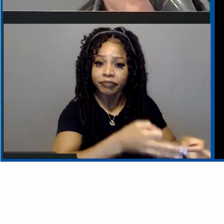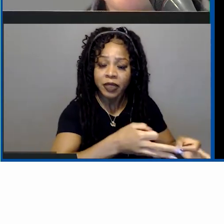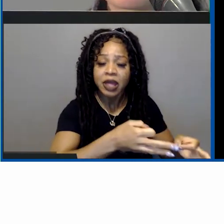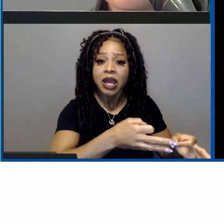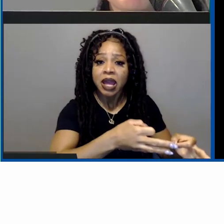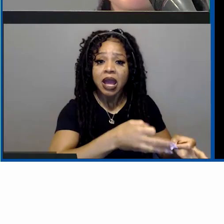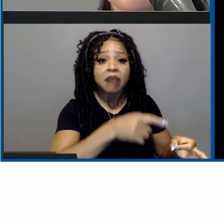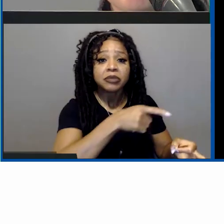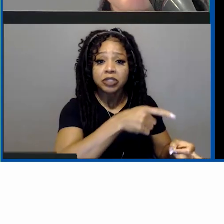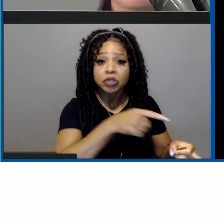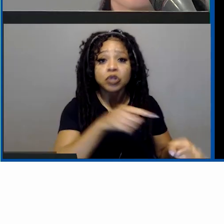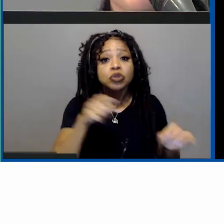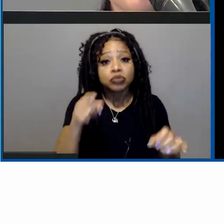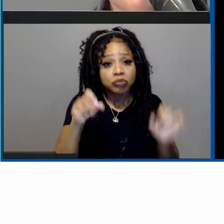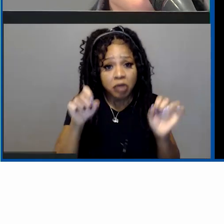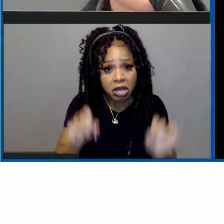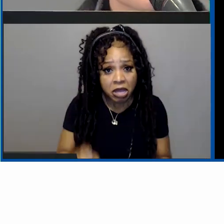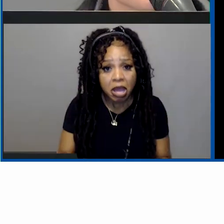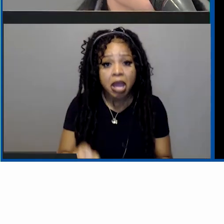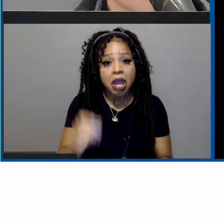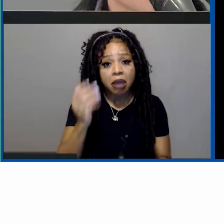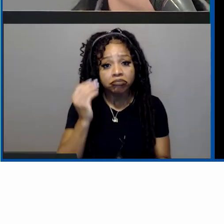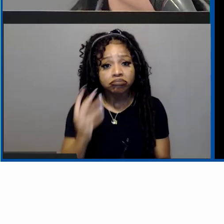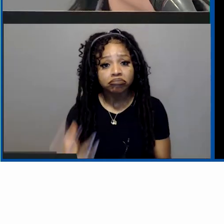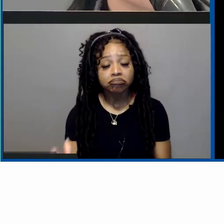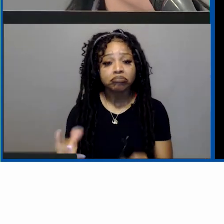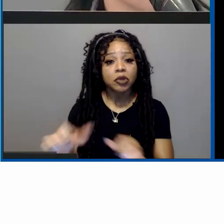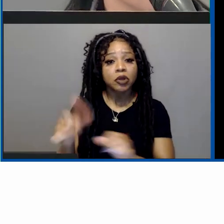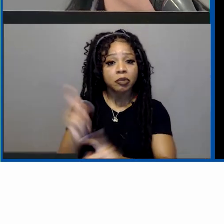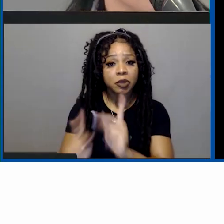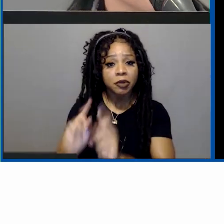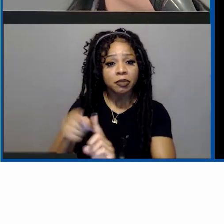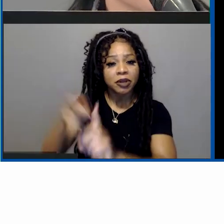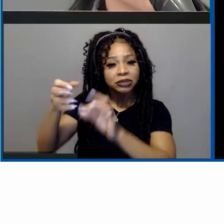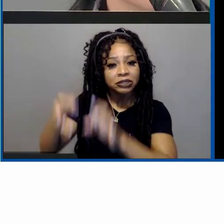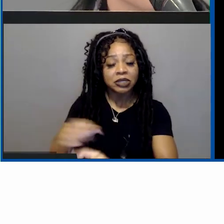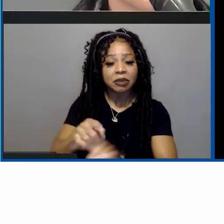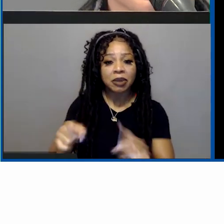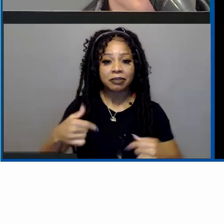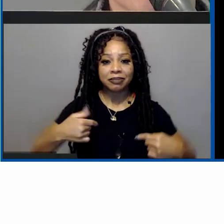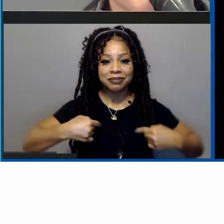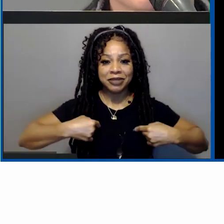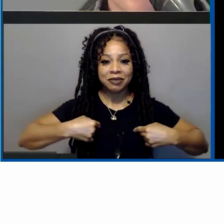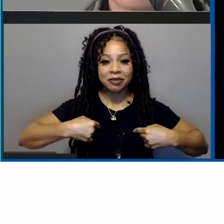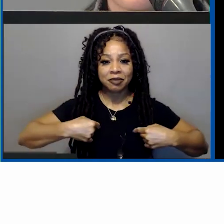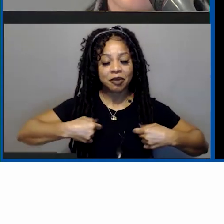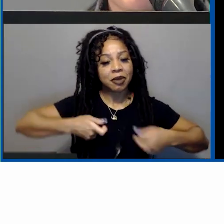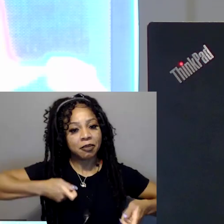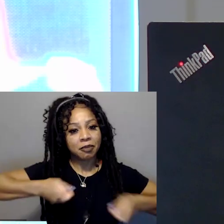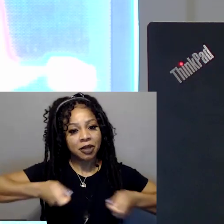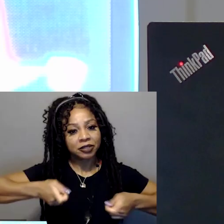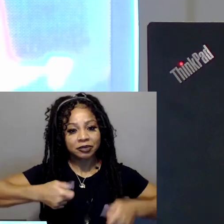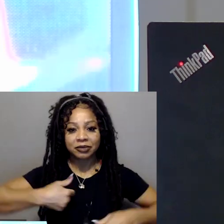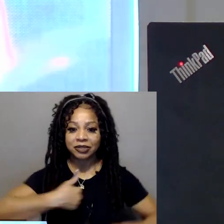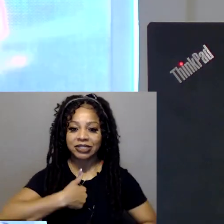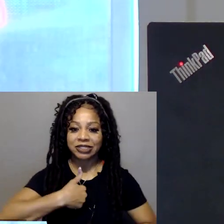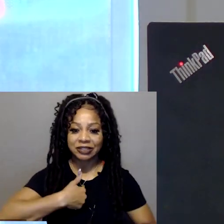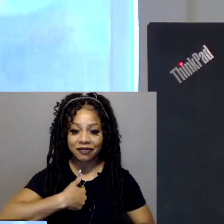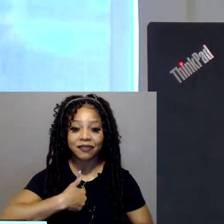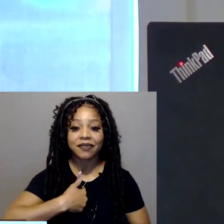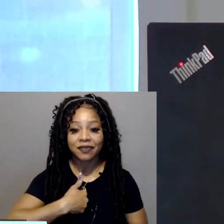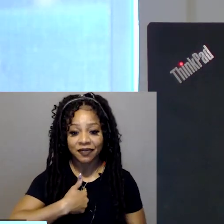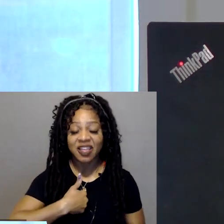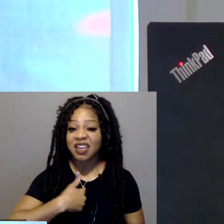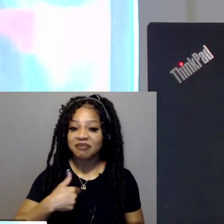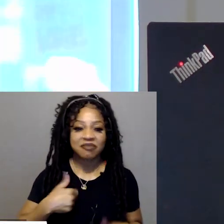not allowed to speak with people about their decisions, but they're saying that I am now going to take care of myself for the most part, and